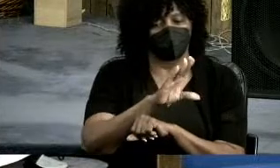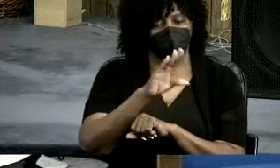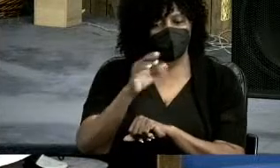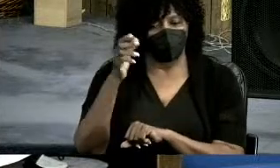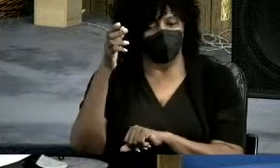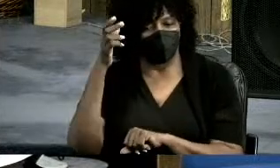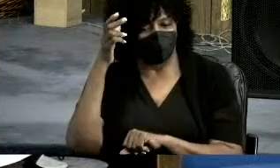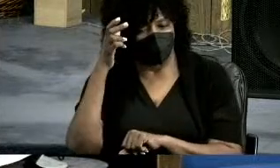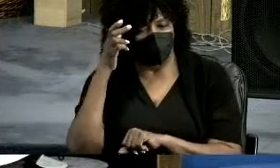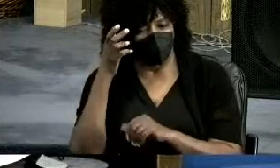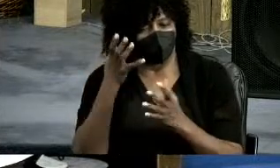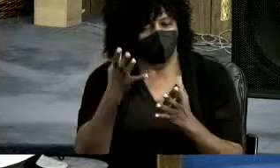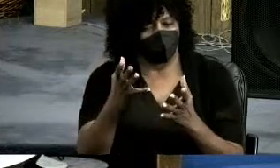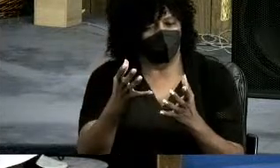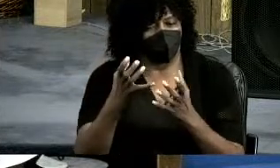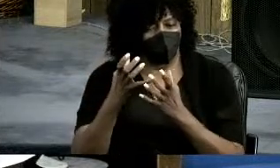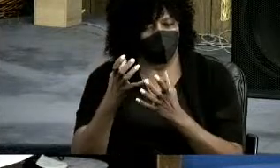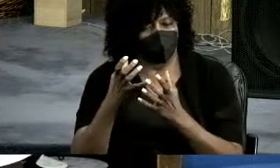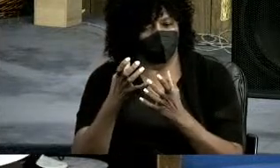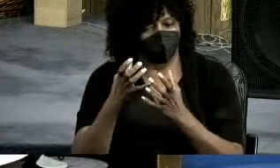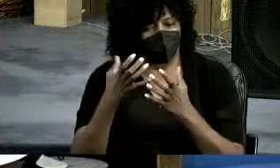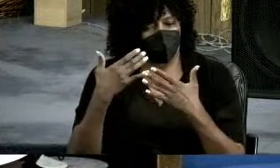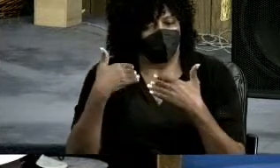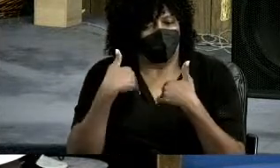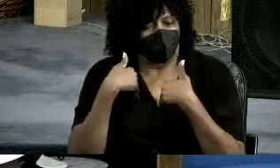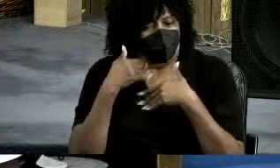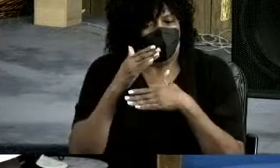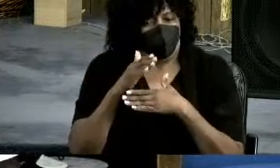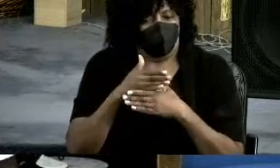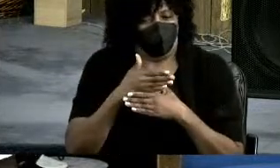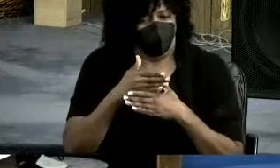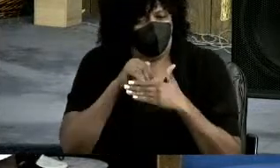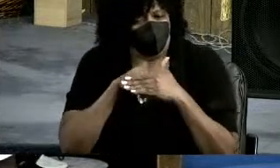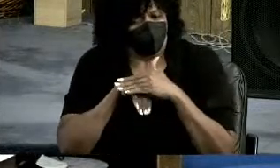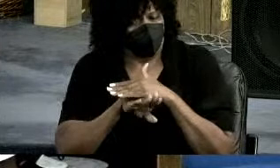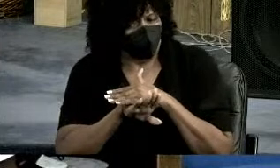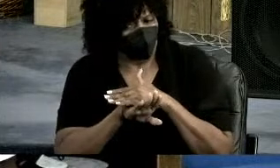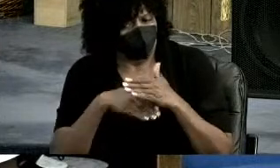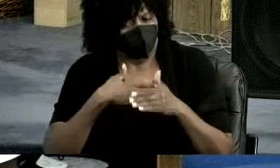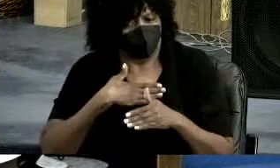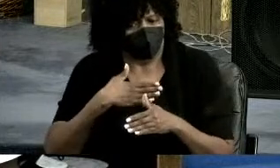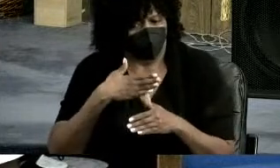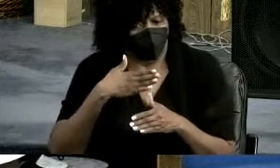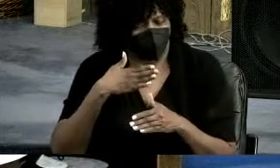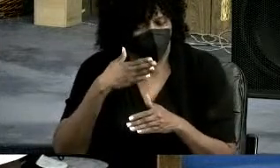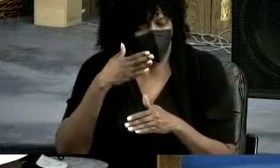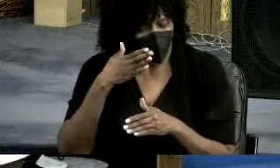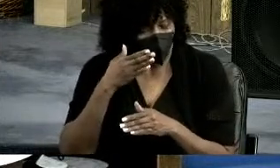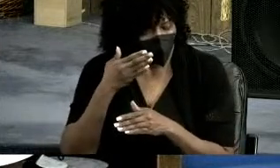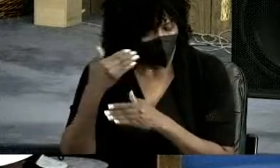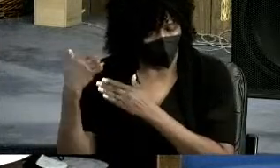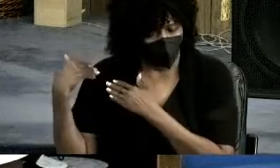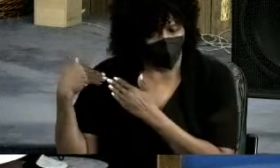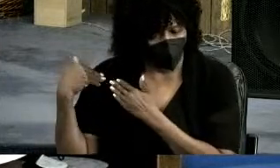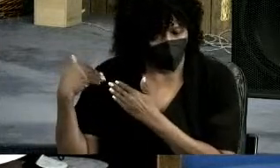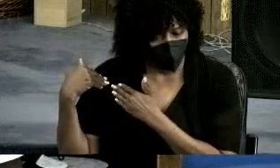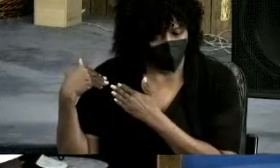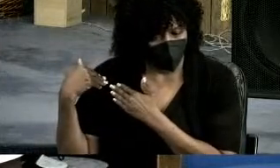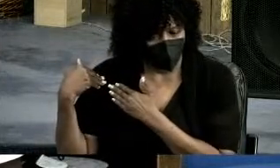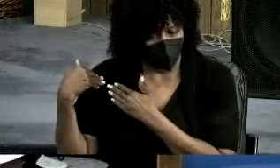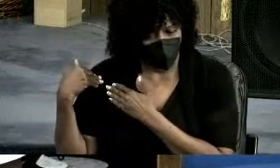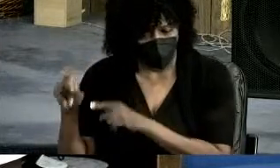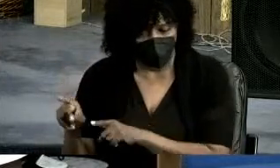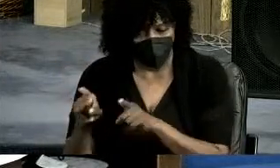enemy would love to have a foothold. And it's my responsibility as his helpmeet